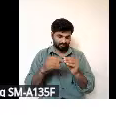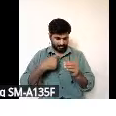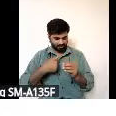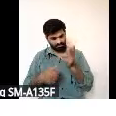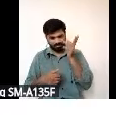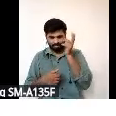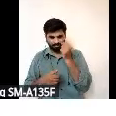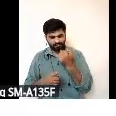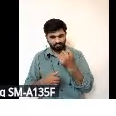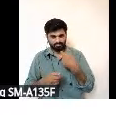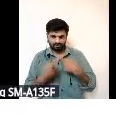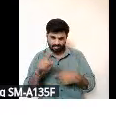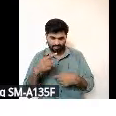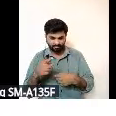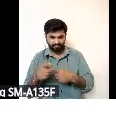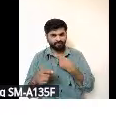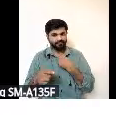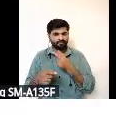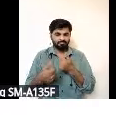clear.